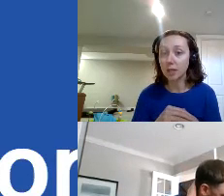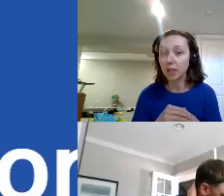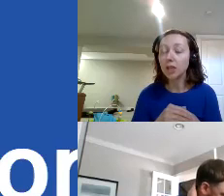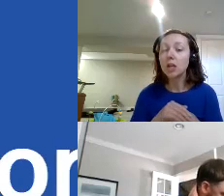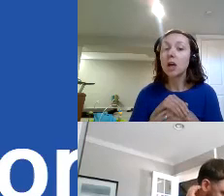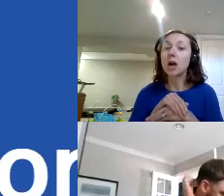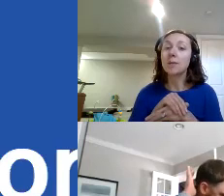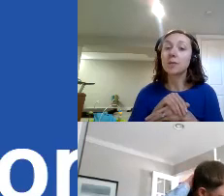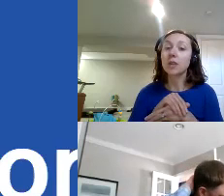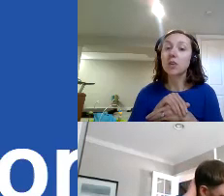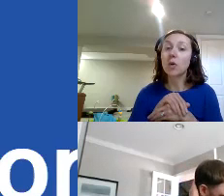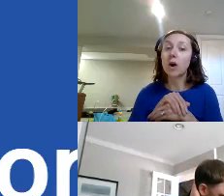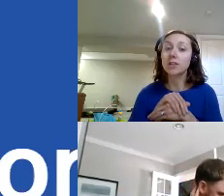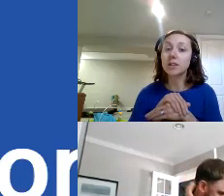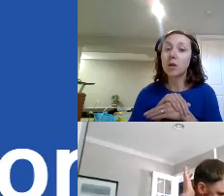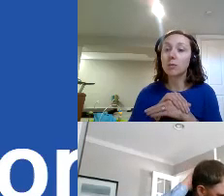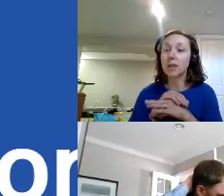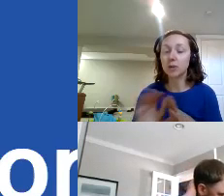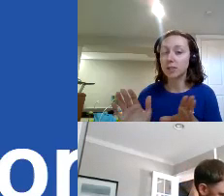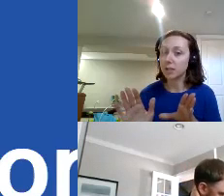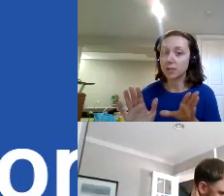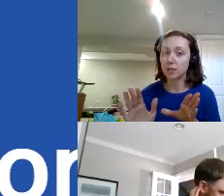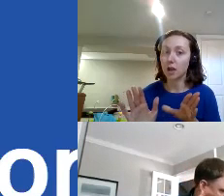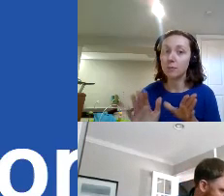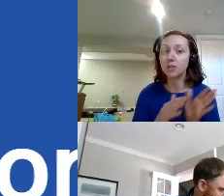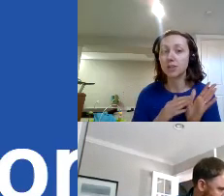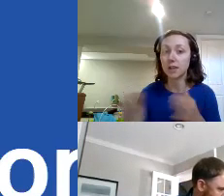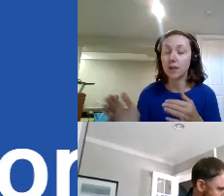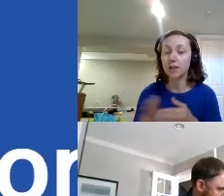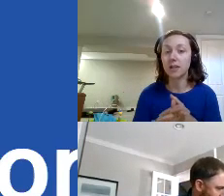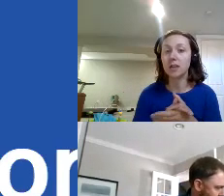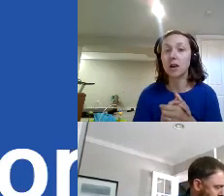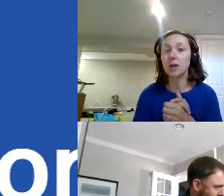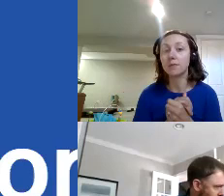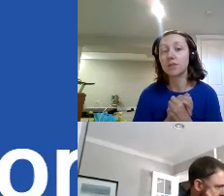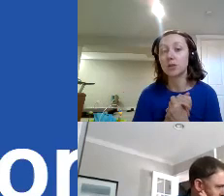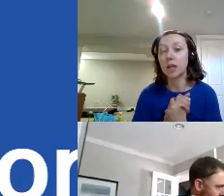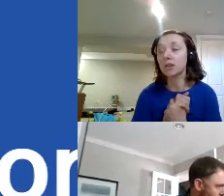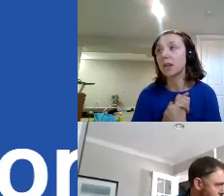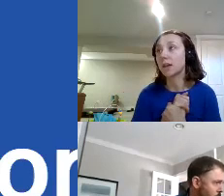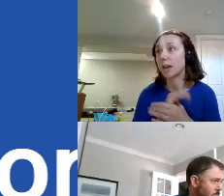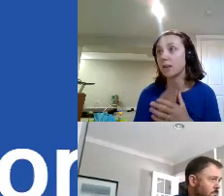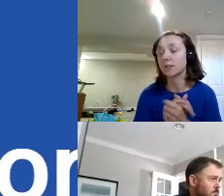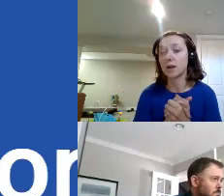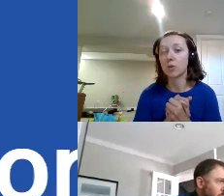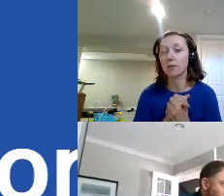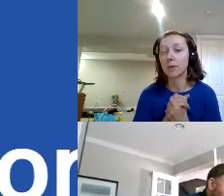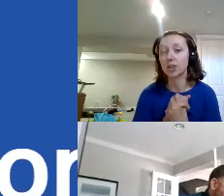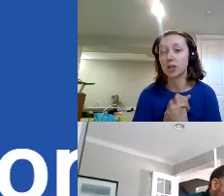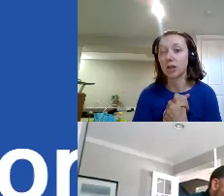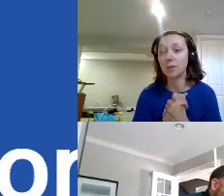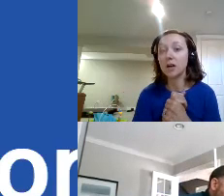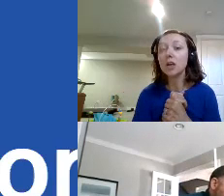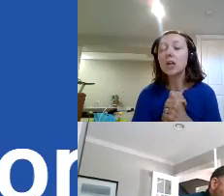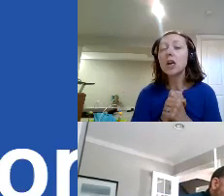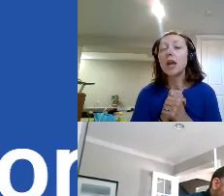annual meeting. So I'll send out many more details to come, but just save that date, June 8th. And again, I'll send out more